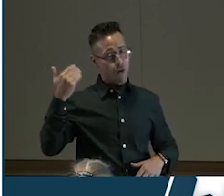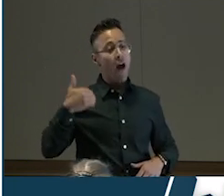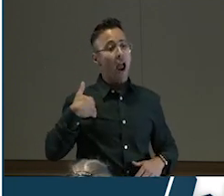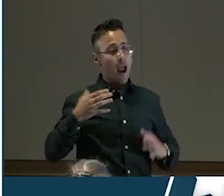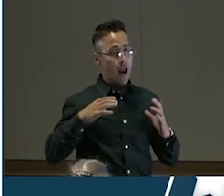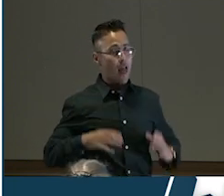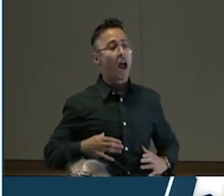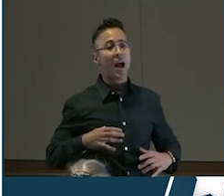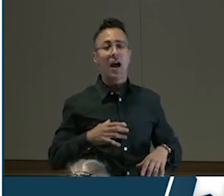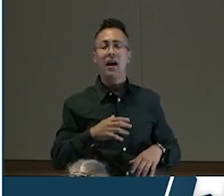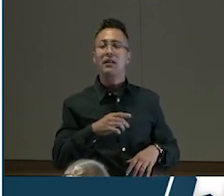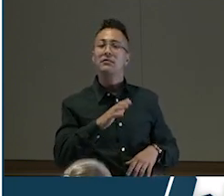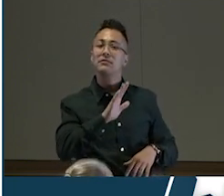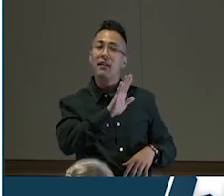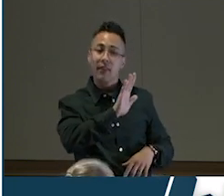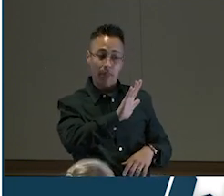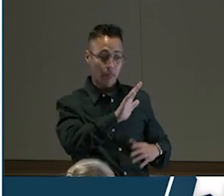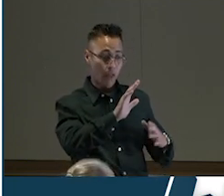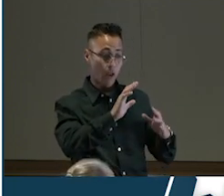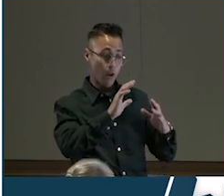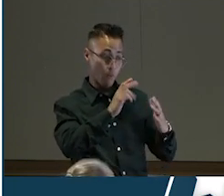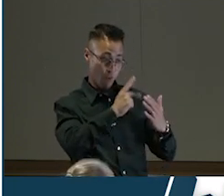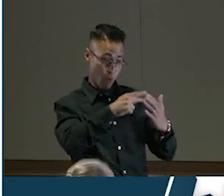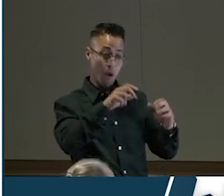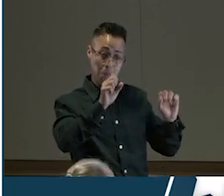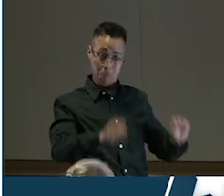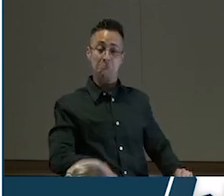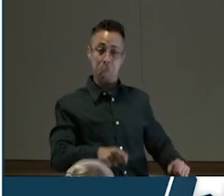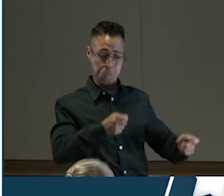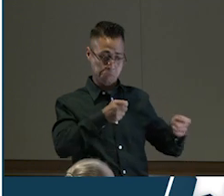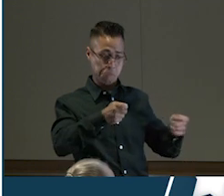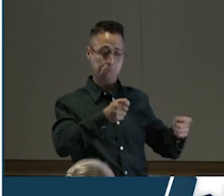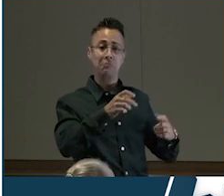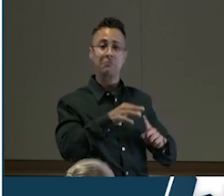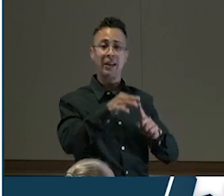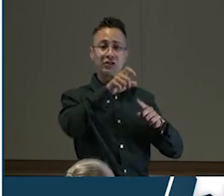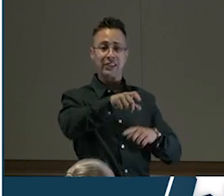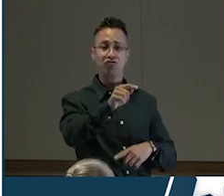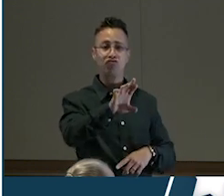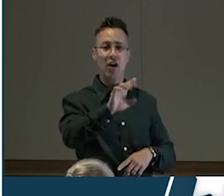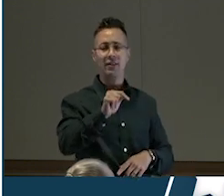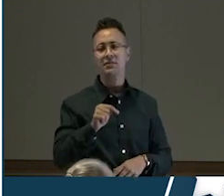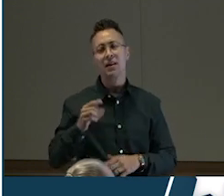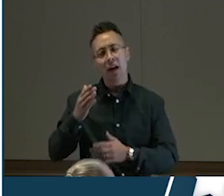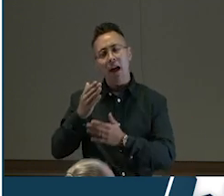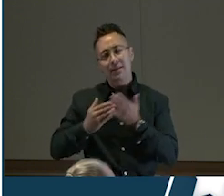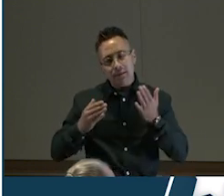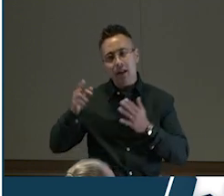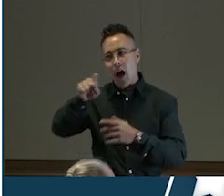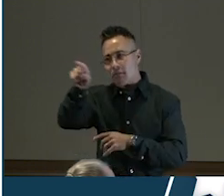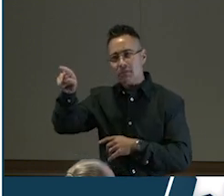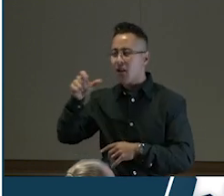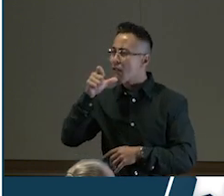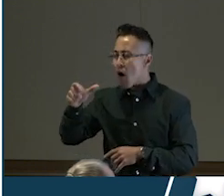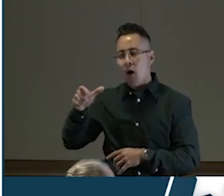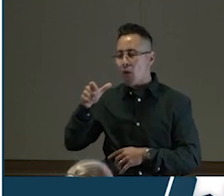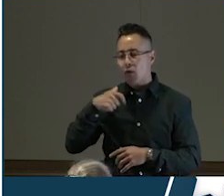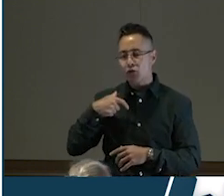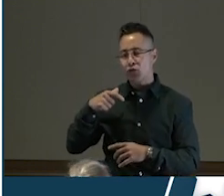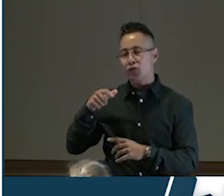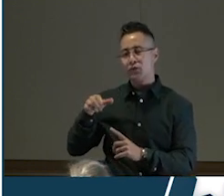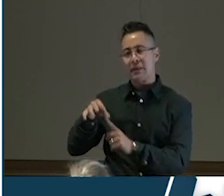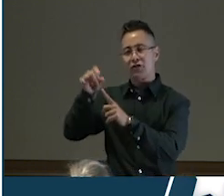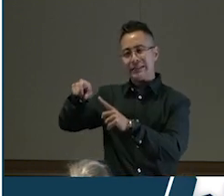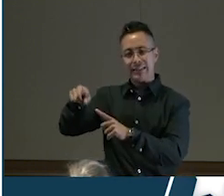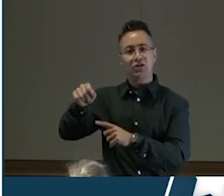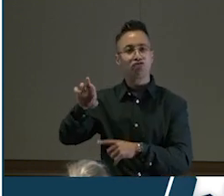their program could handle a special needs trust, and ones where they're like, no, we'll do a basic trust, but we won't do a special needs, and then we need